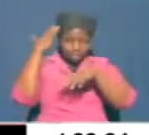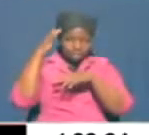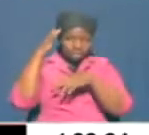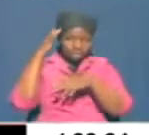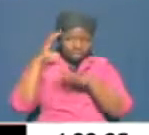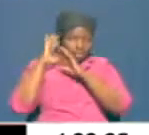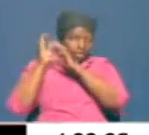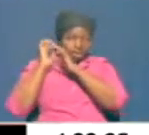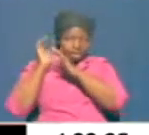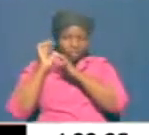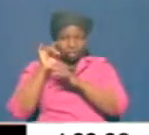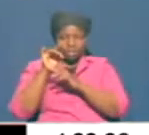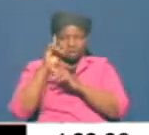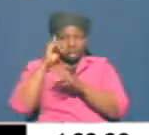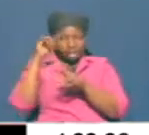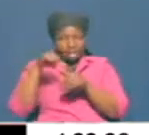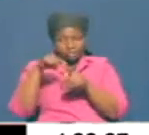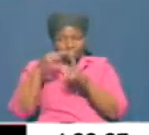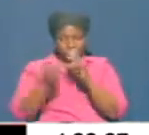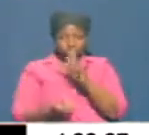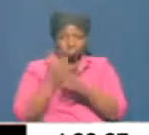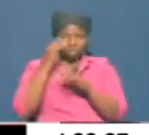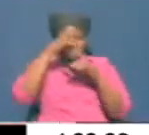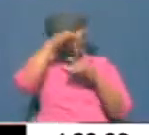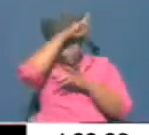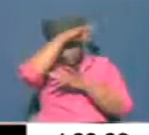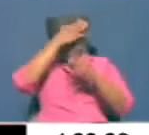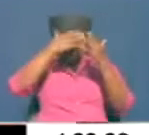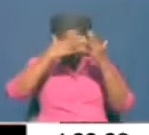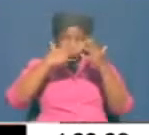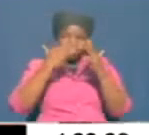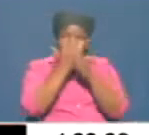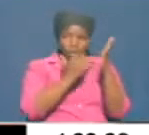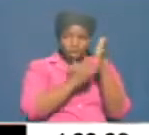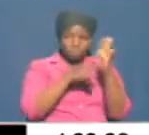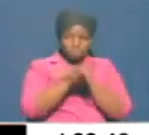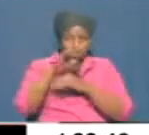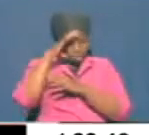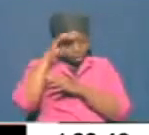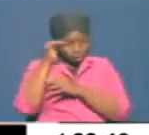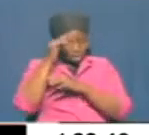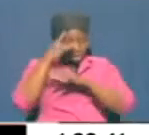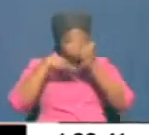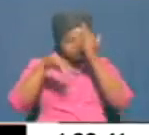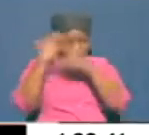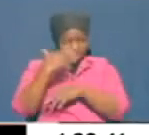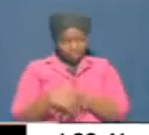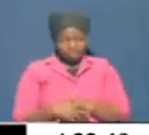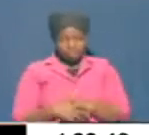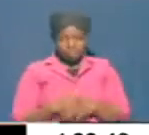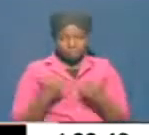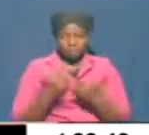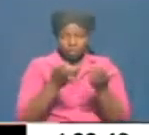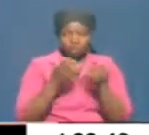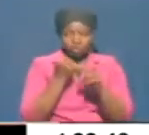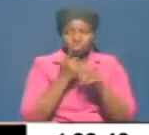creation of degree programs in fine art and designs at Pwani University. What we need to do, therefore, is to mobilize resources so that this can